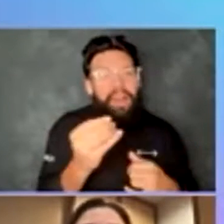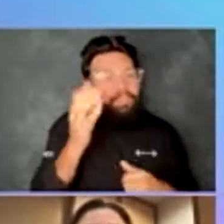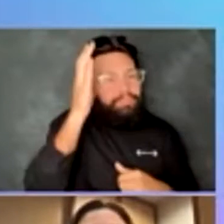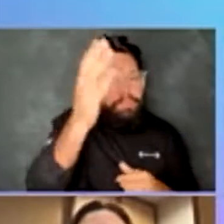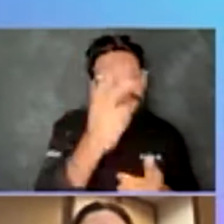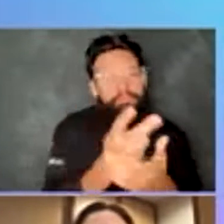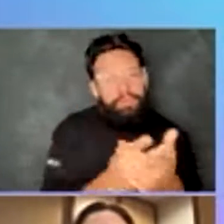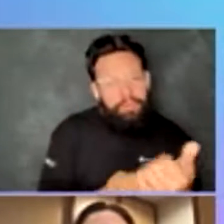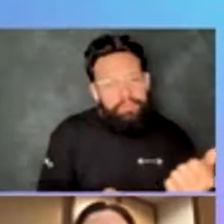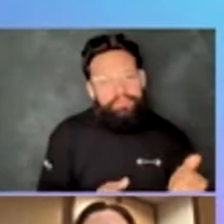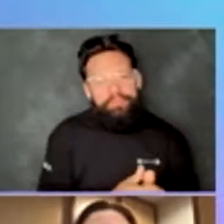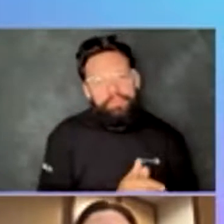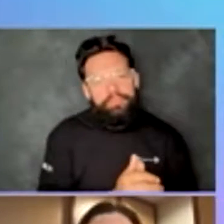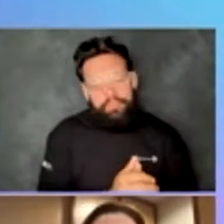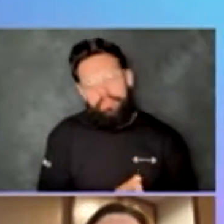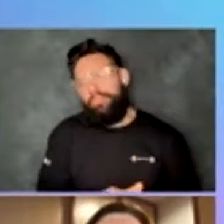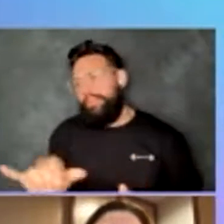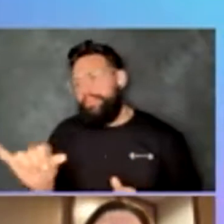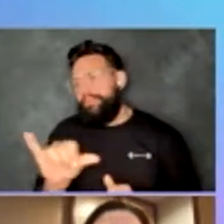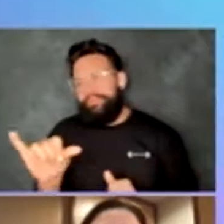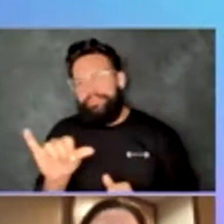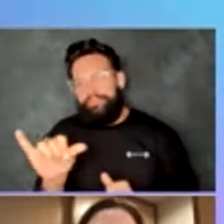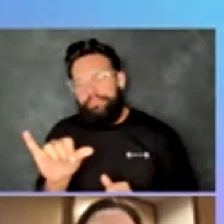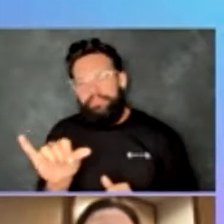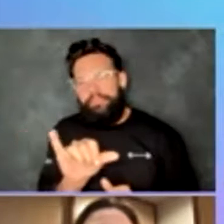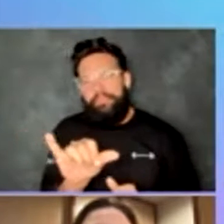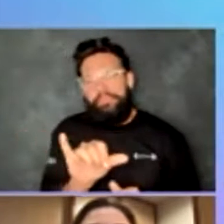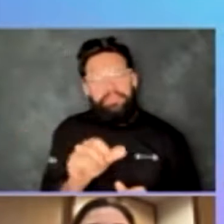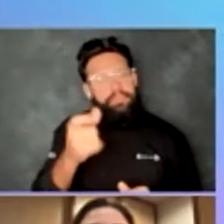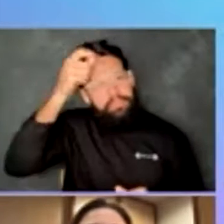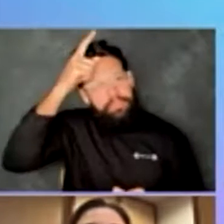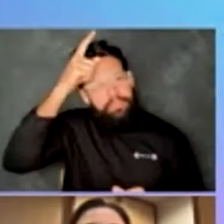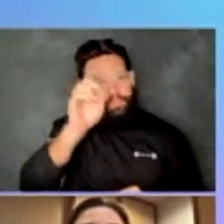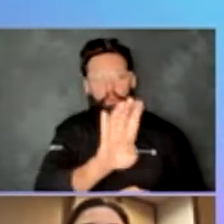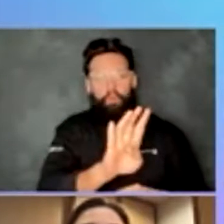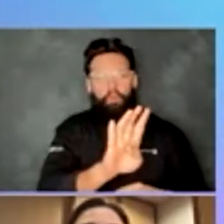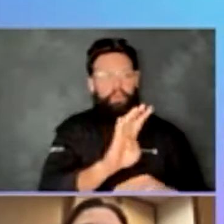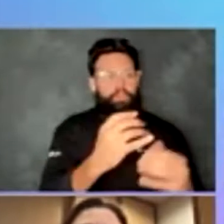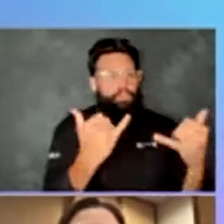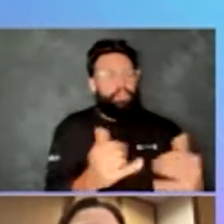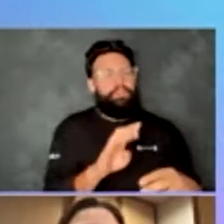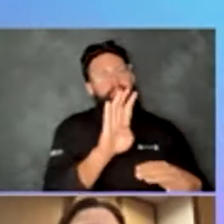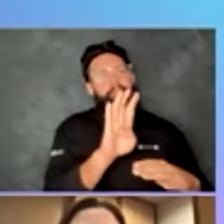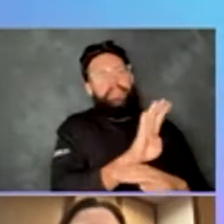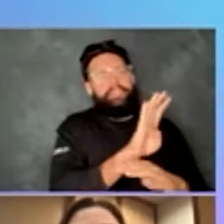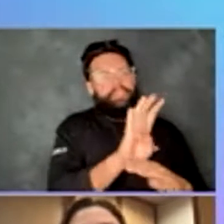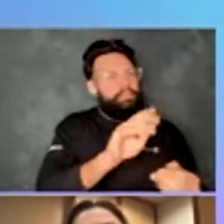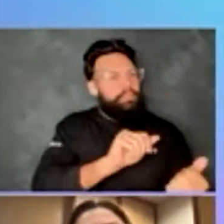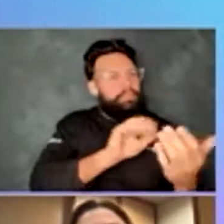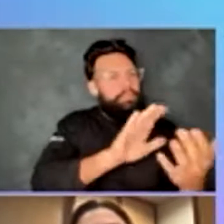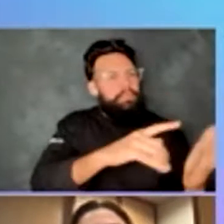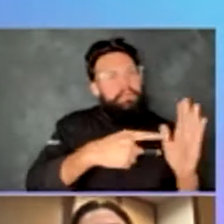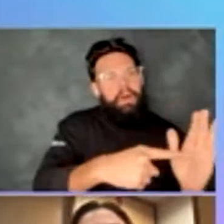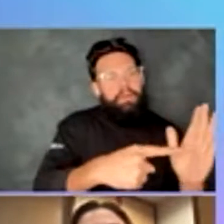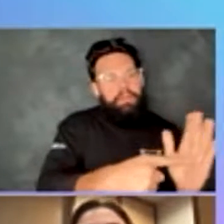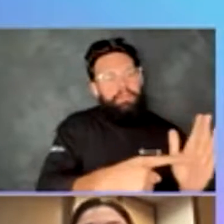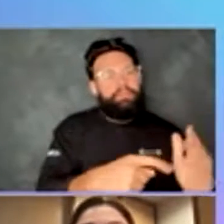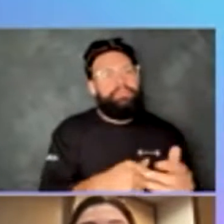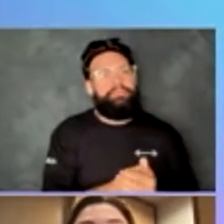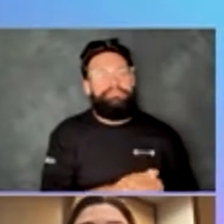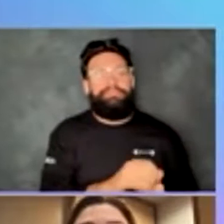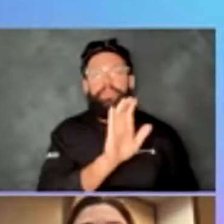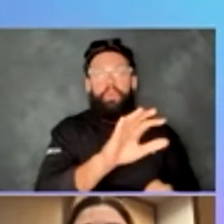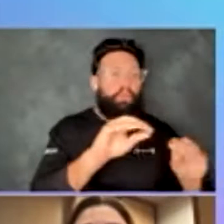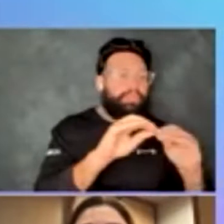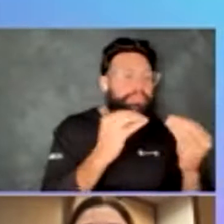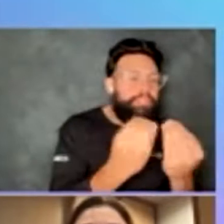time, you also need to understand the business model that you're operating within. So what drives action within your organization? You